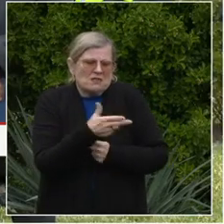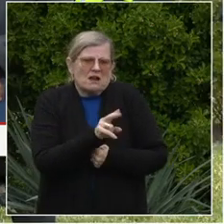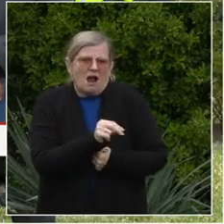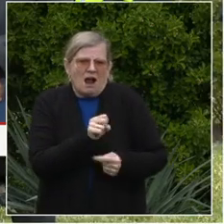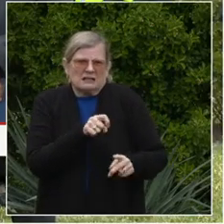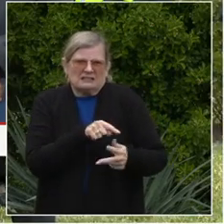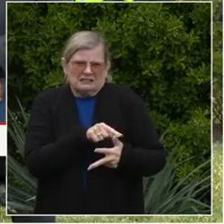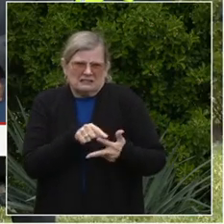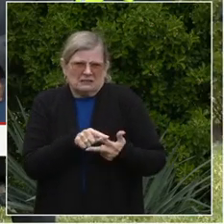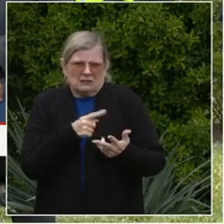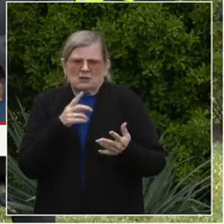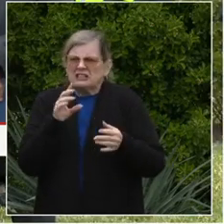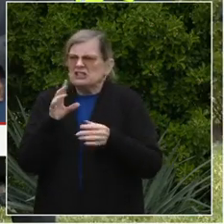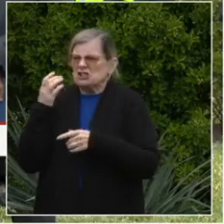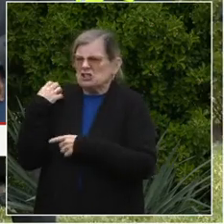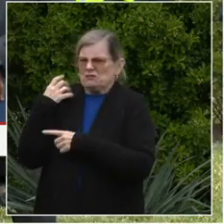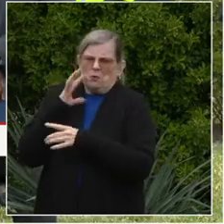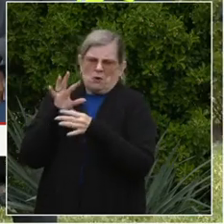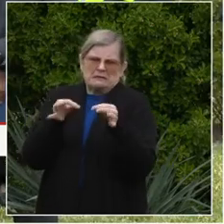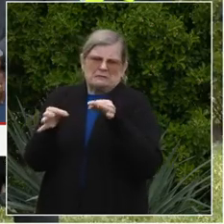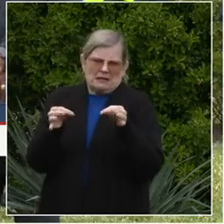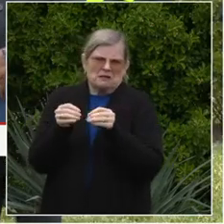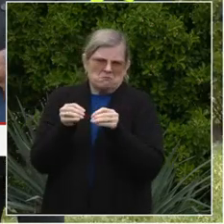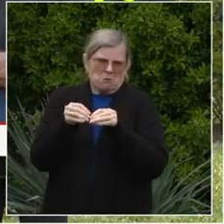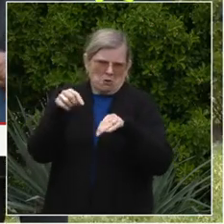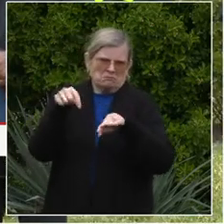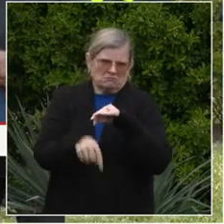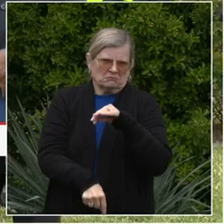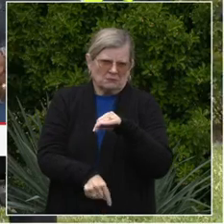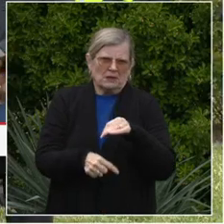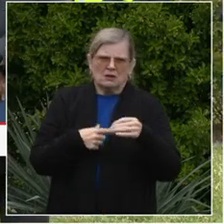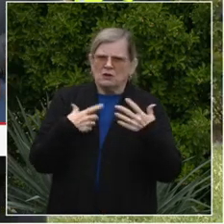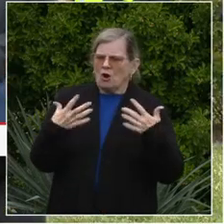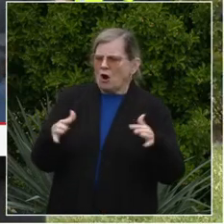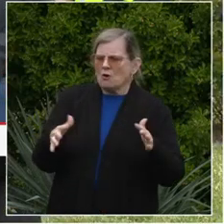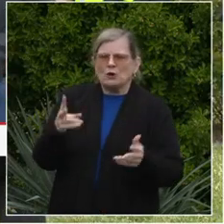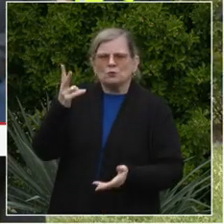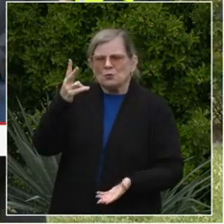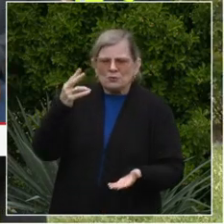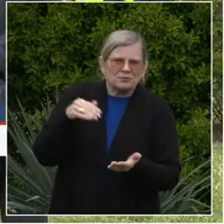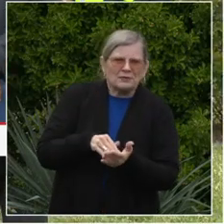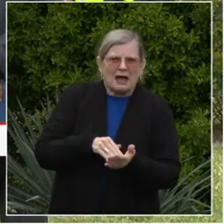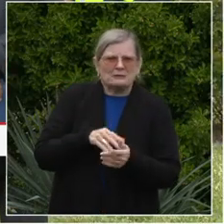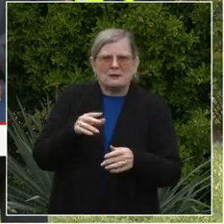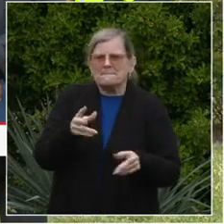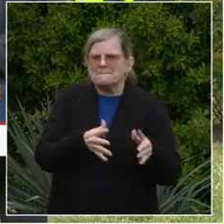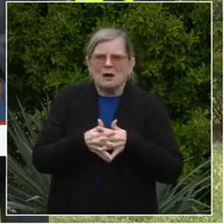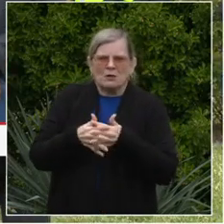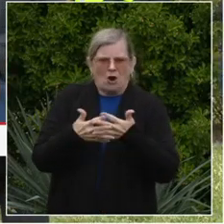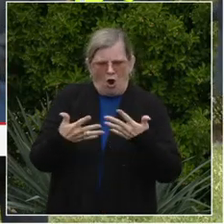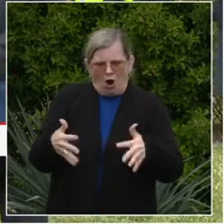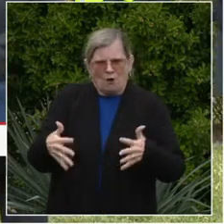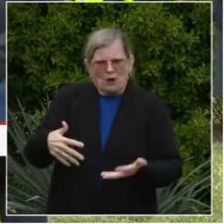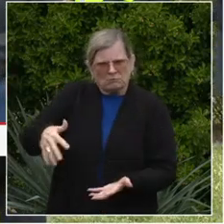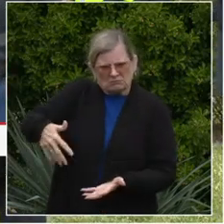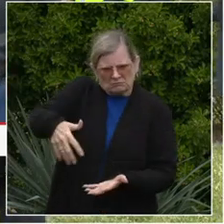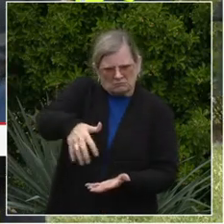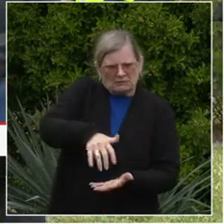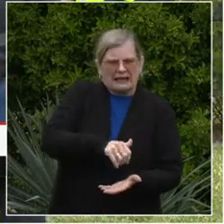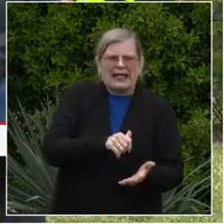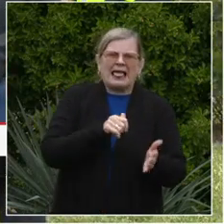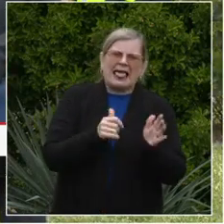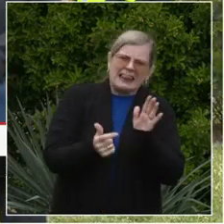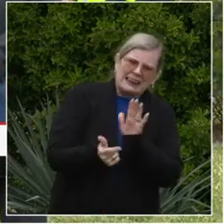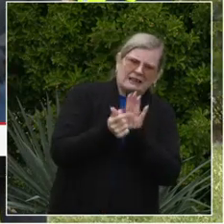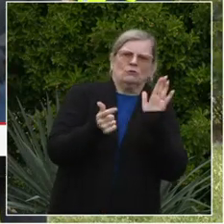about. This year, we've already recovered 2,000 illegal guns from our community. But unfortunately, there's